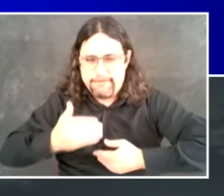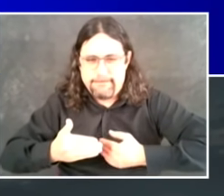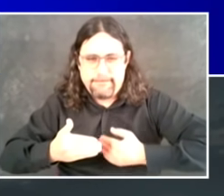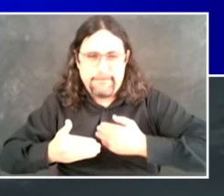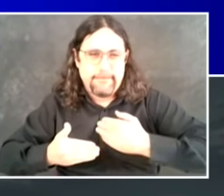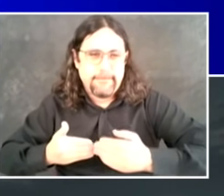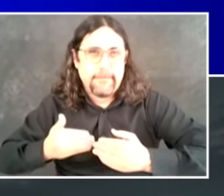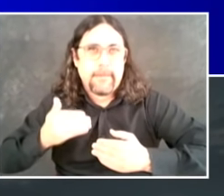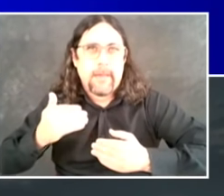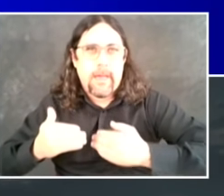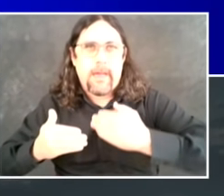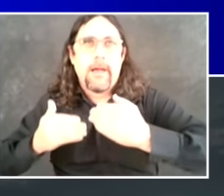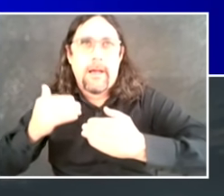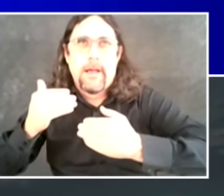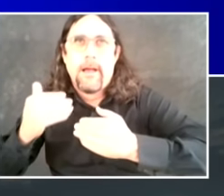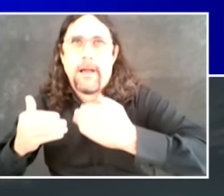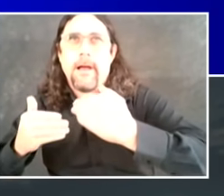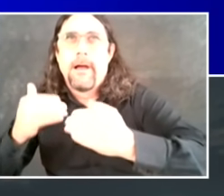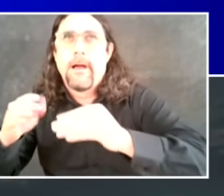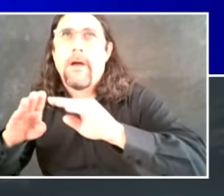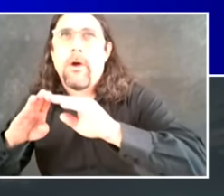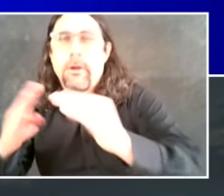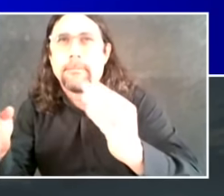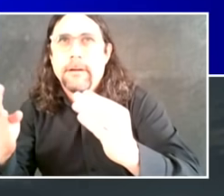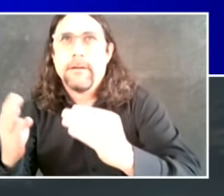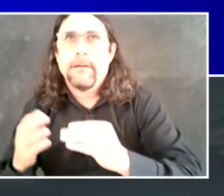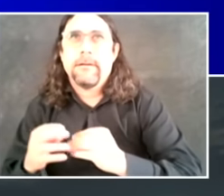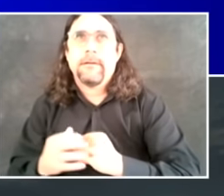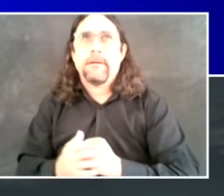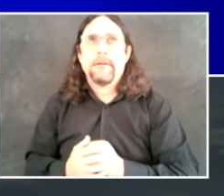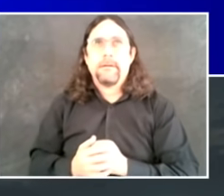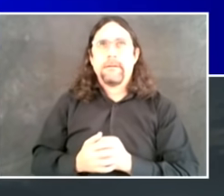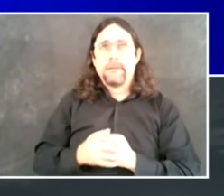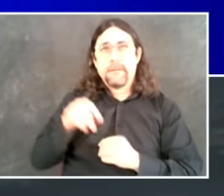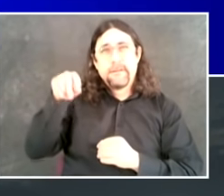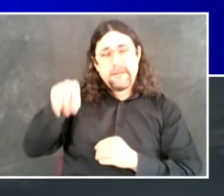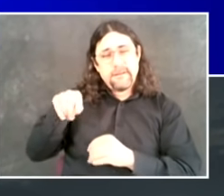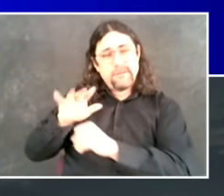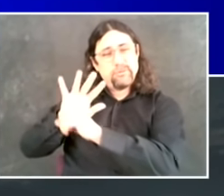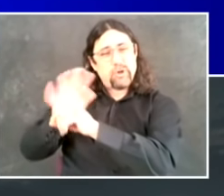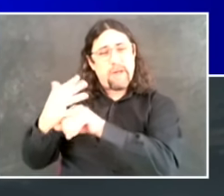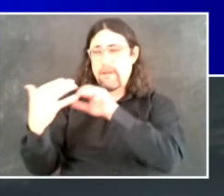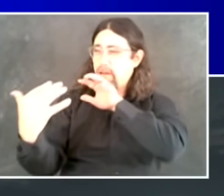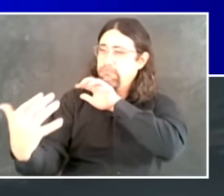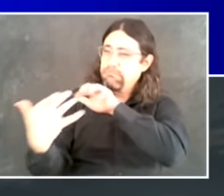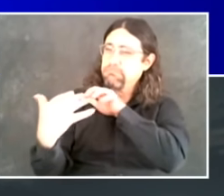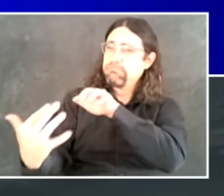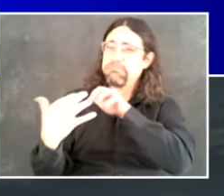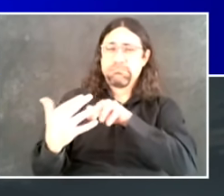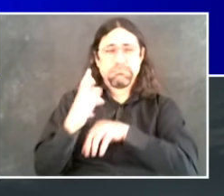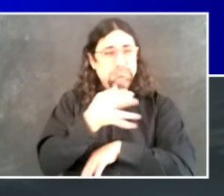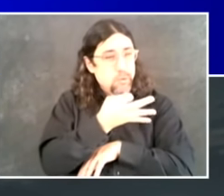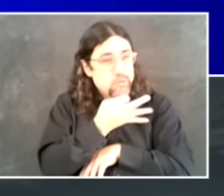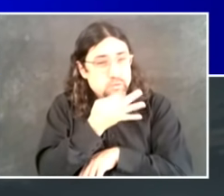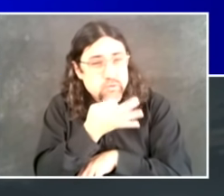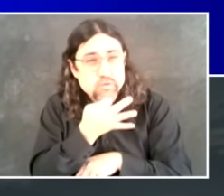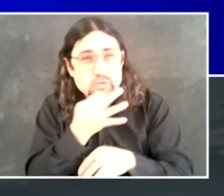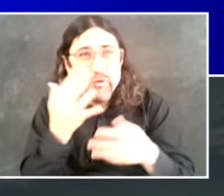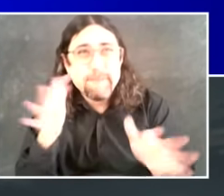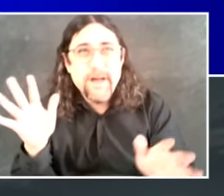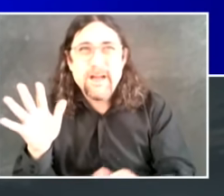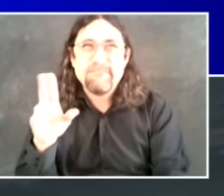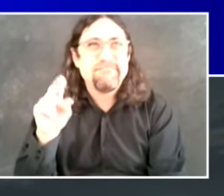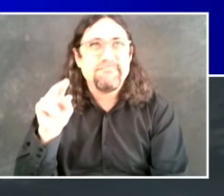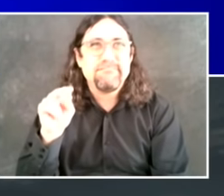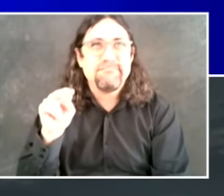fighting this disease in different ways for quite a while. Doesn't mean we can't start to get more normal, but it means job one is